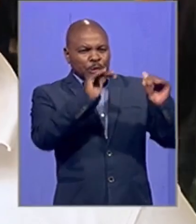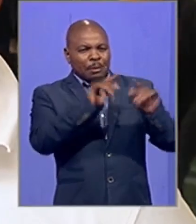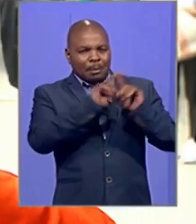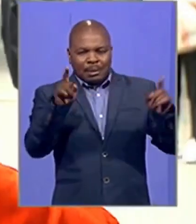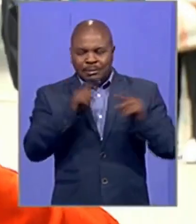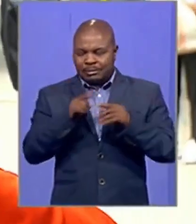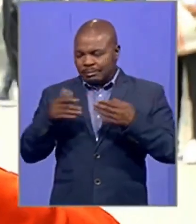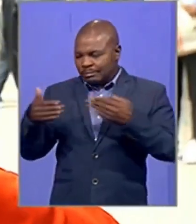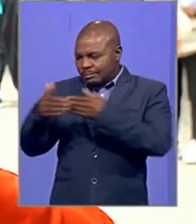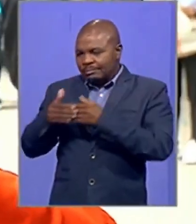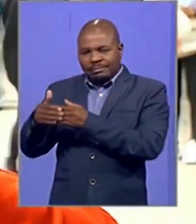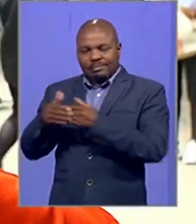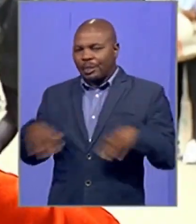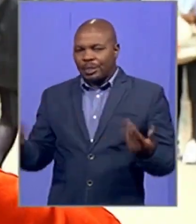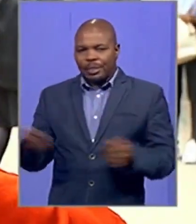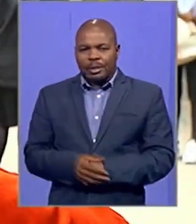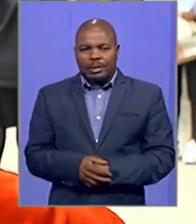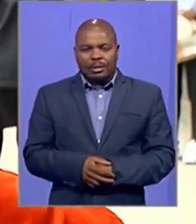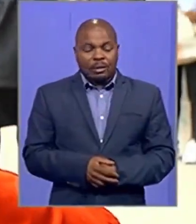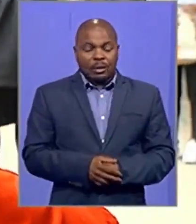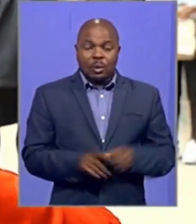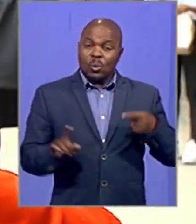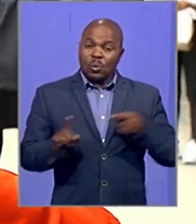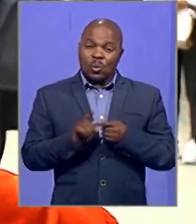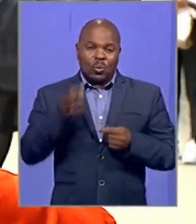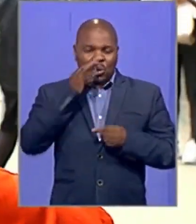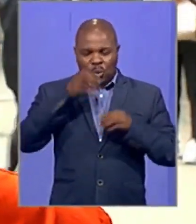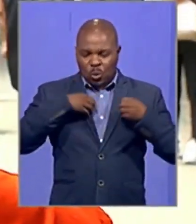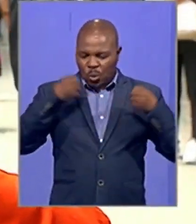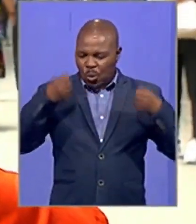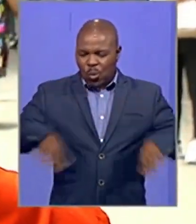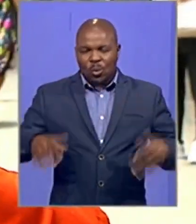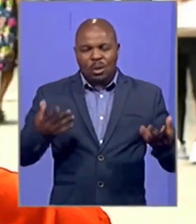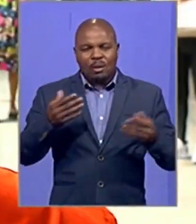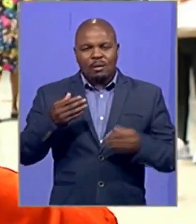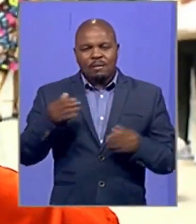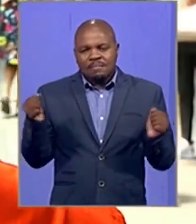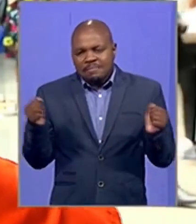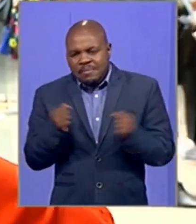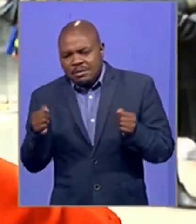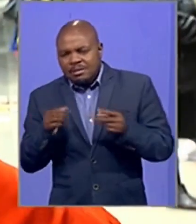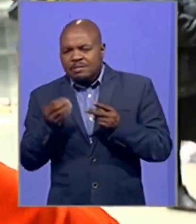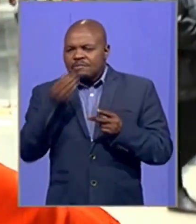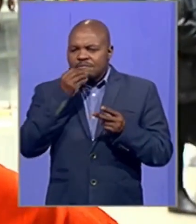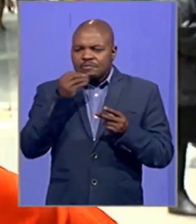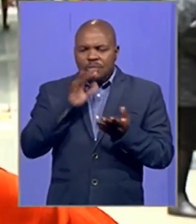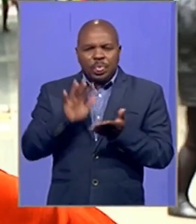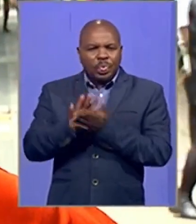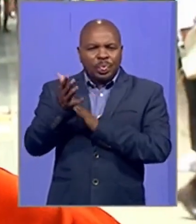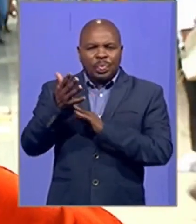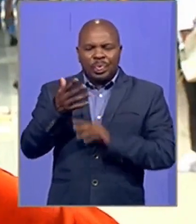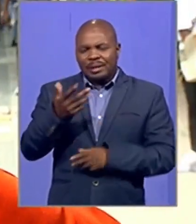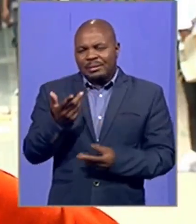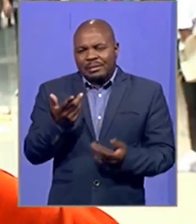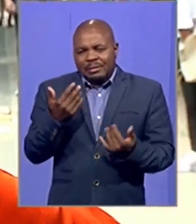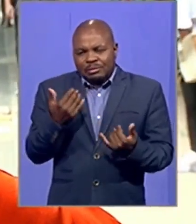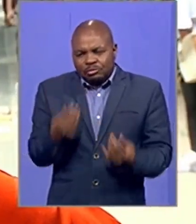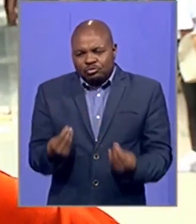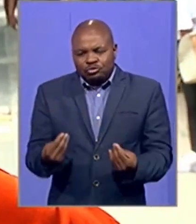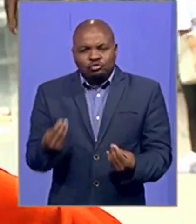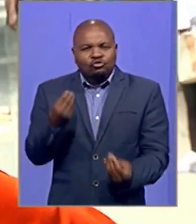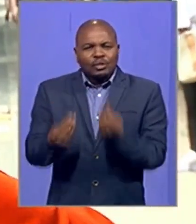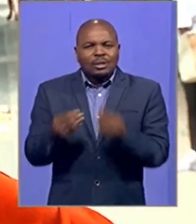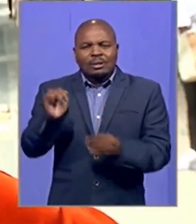expense. We built big house in a city called Vina, built a building